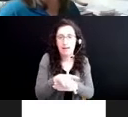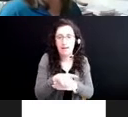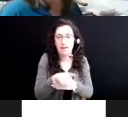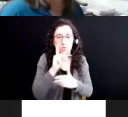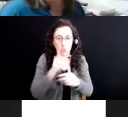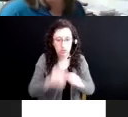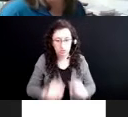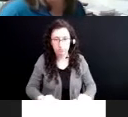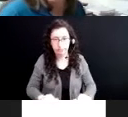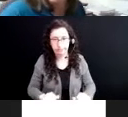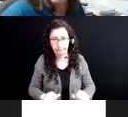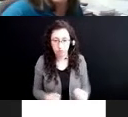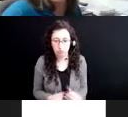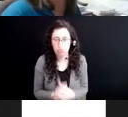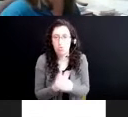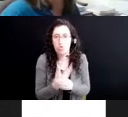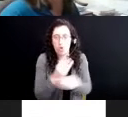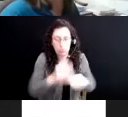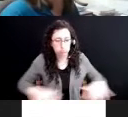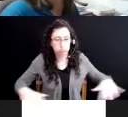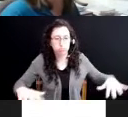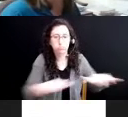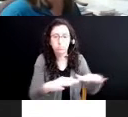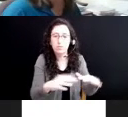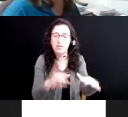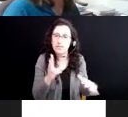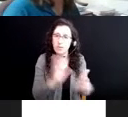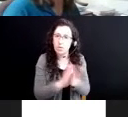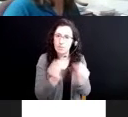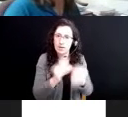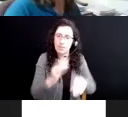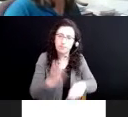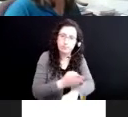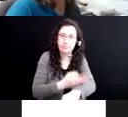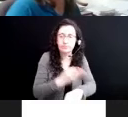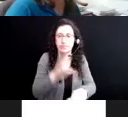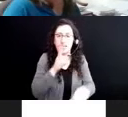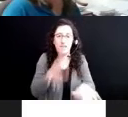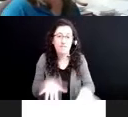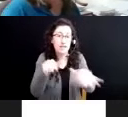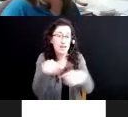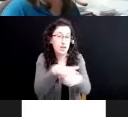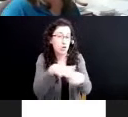grows up and the restored floodplain does its thing. So I'm throwing this out